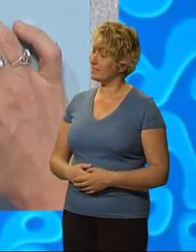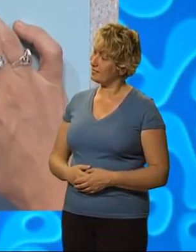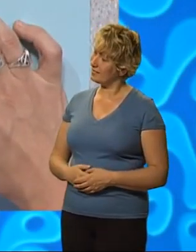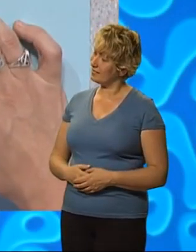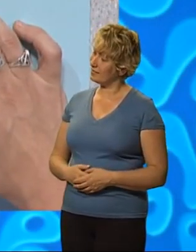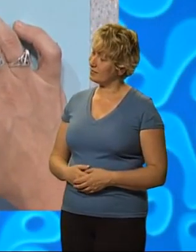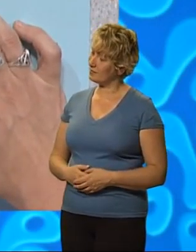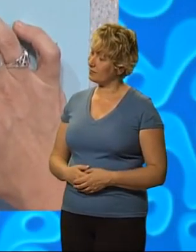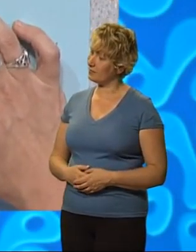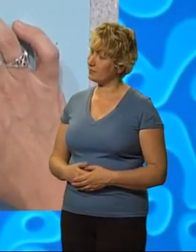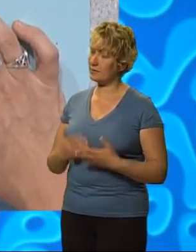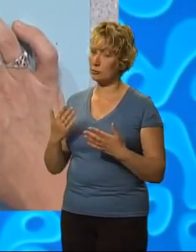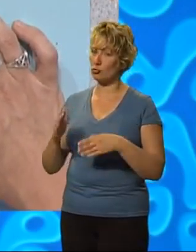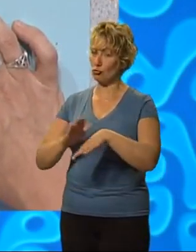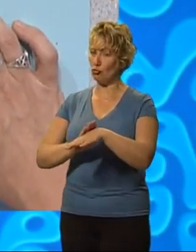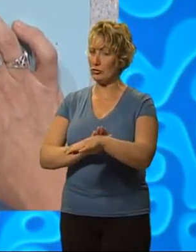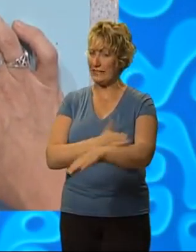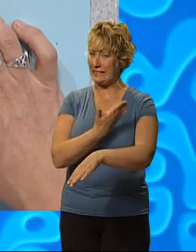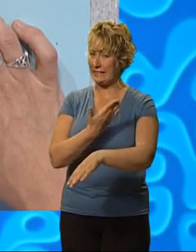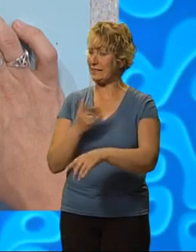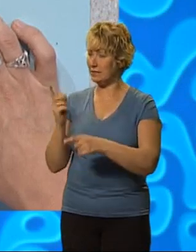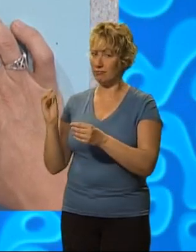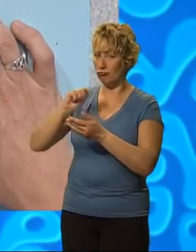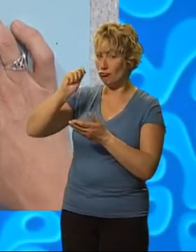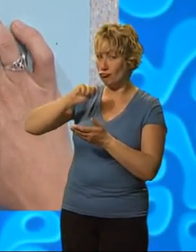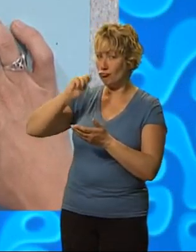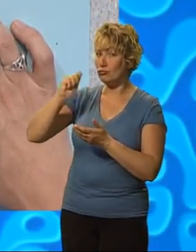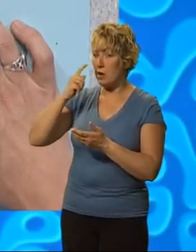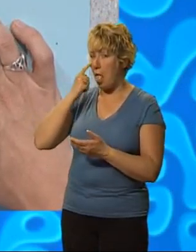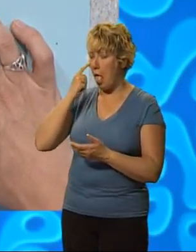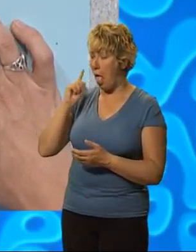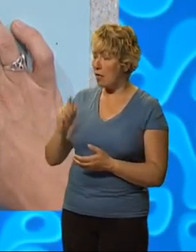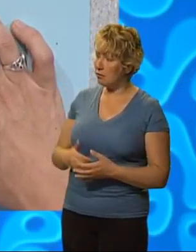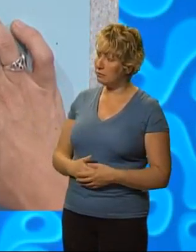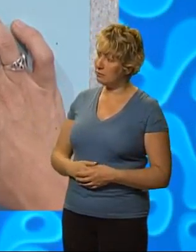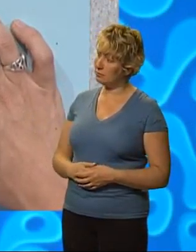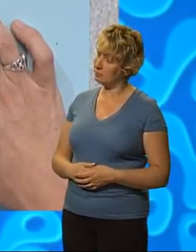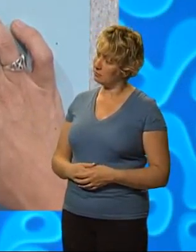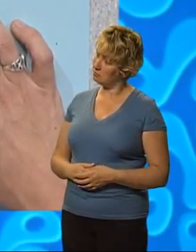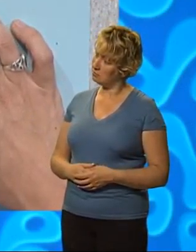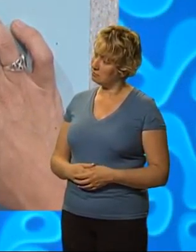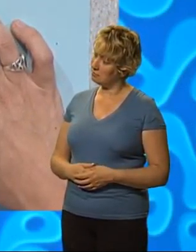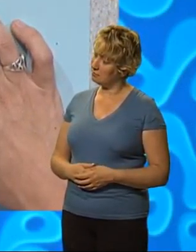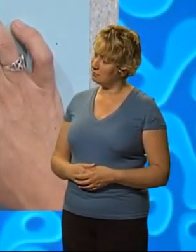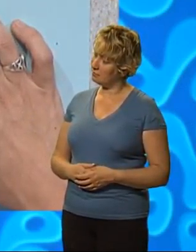Now I'm going to add some green to my leaf. See what happens.